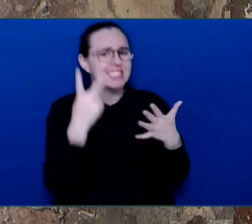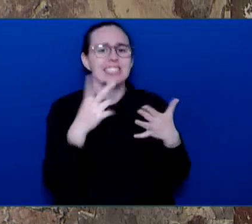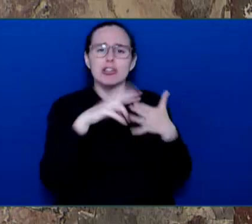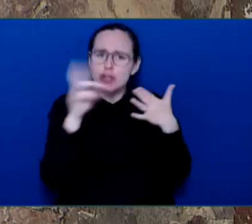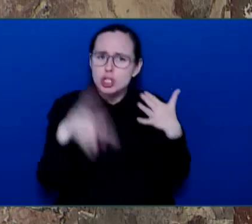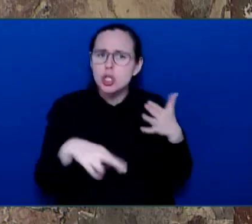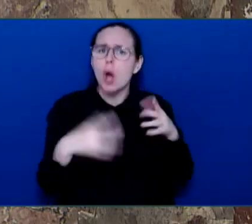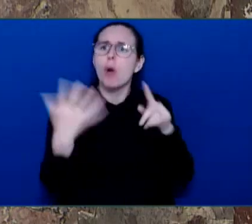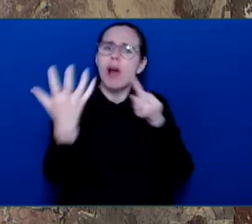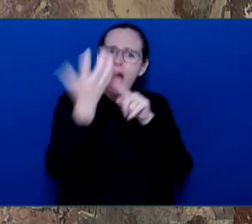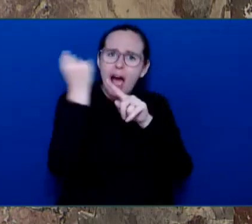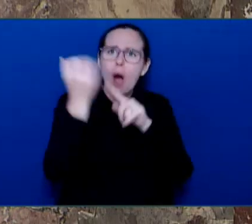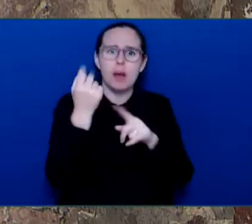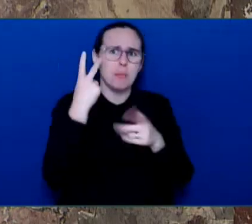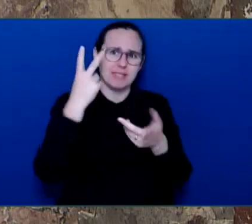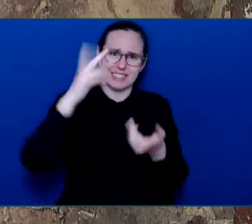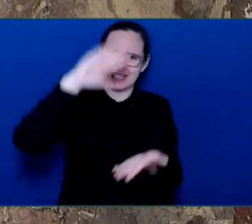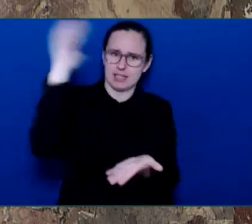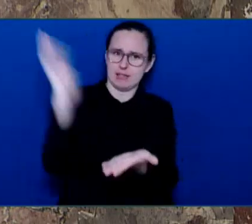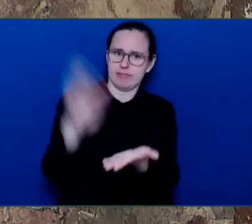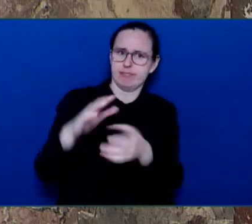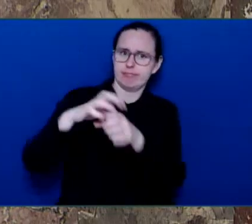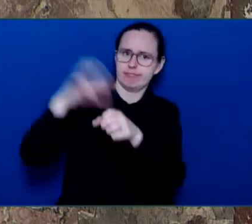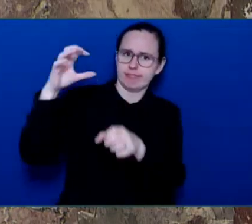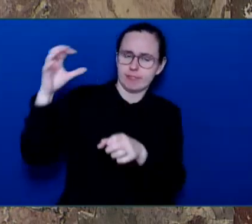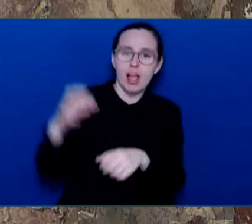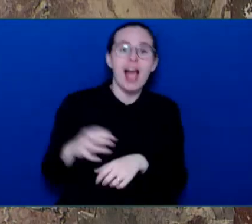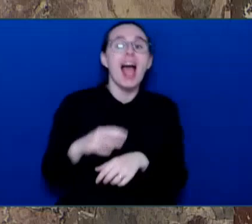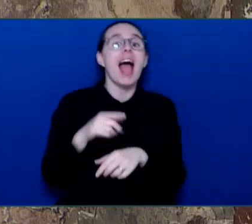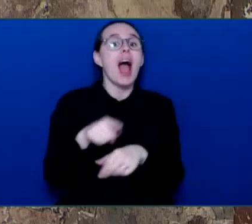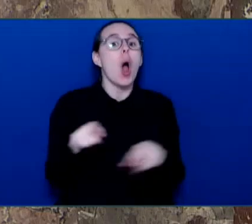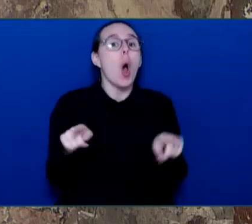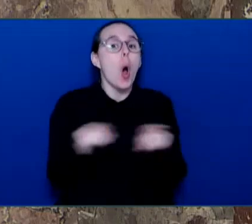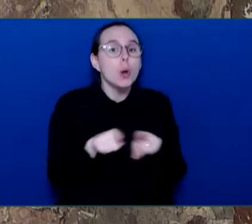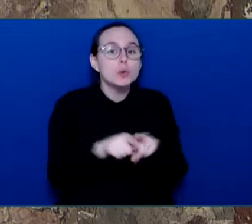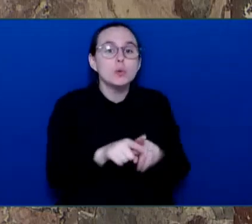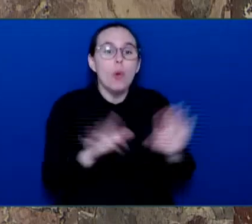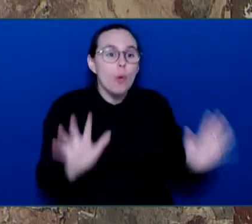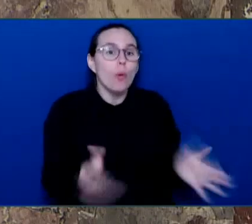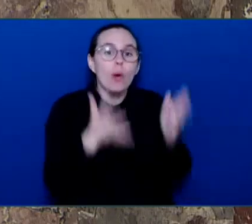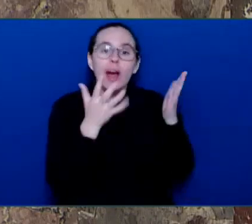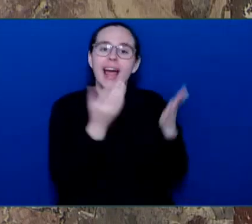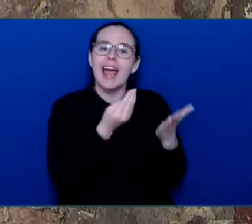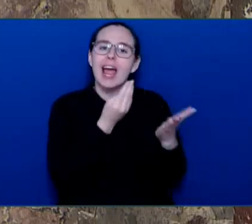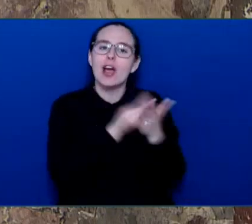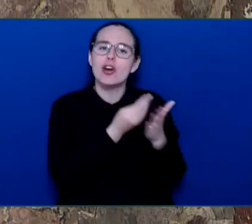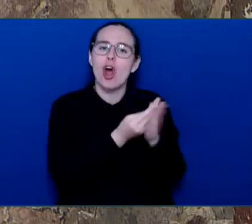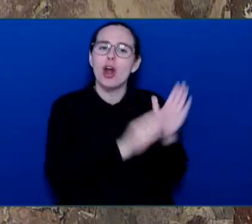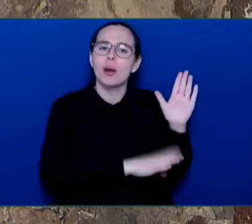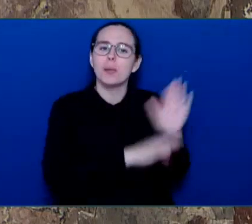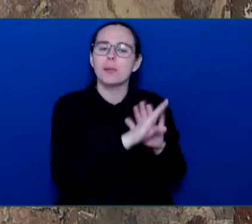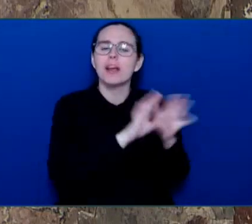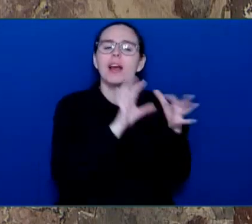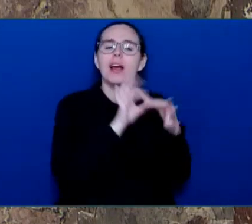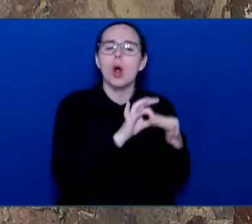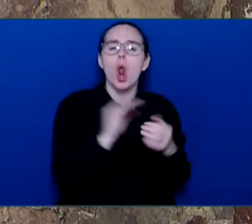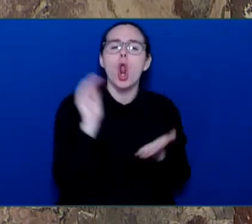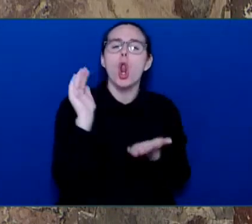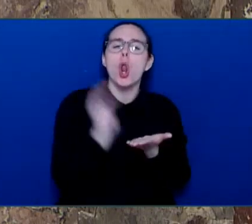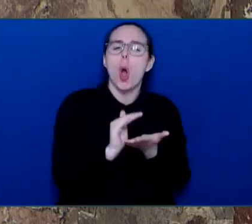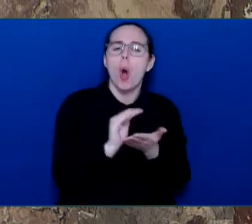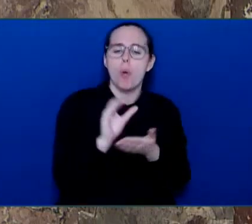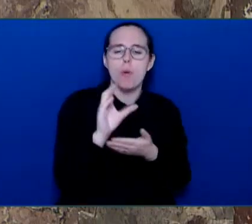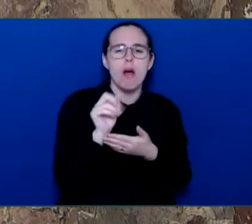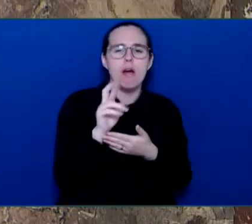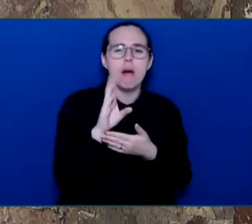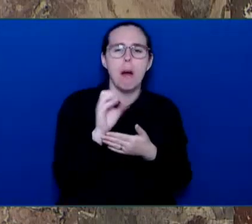spurring growth in low-carbon economic development, which is where the world is headed. The